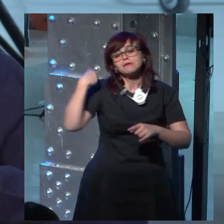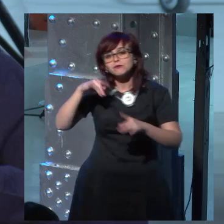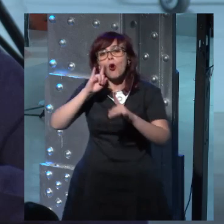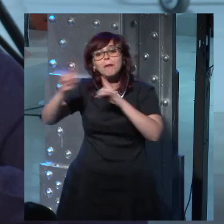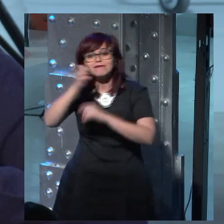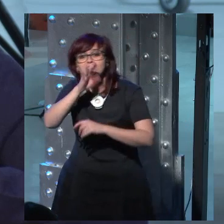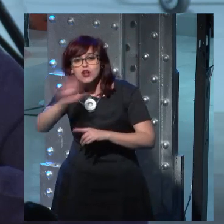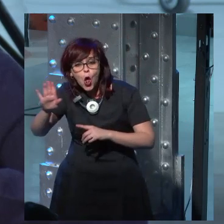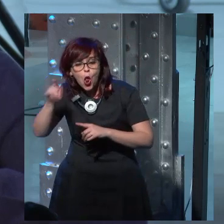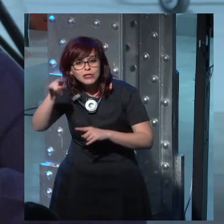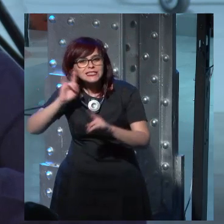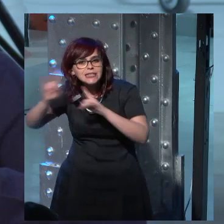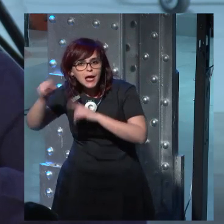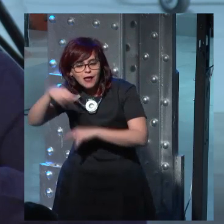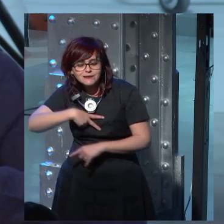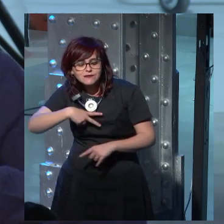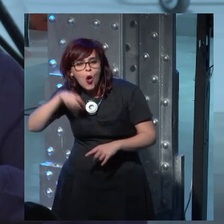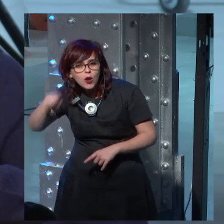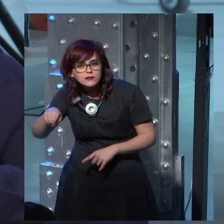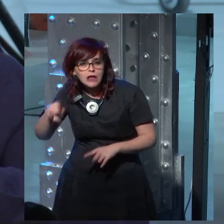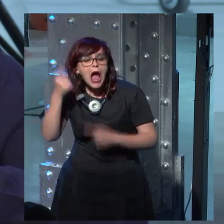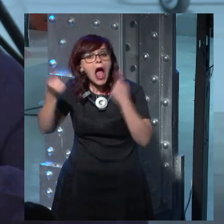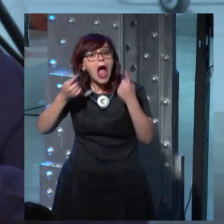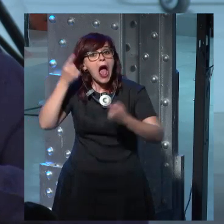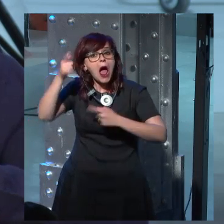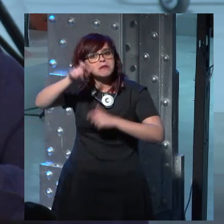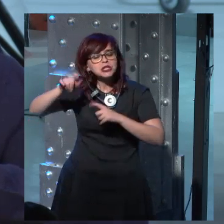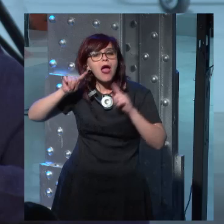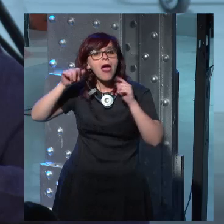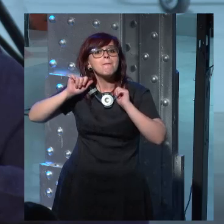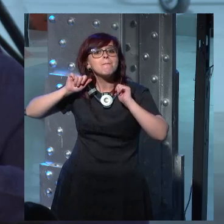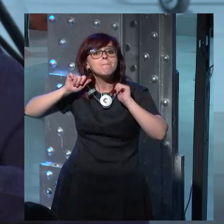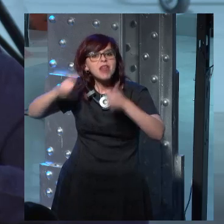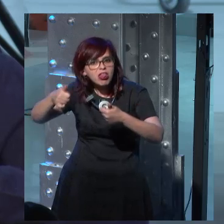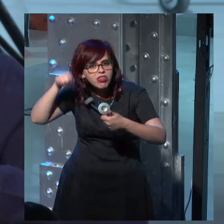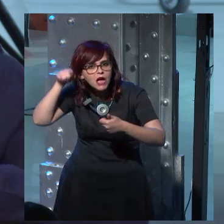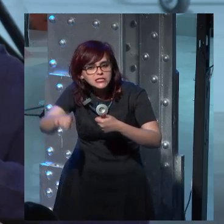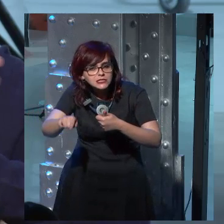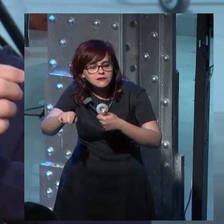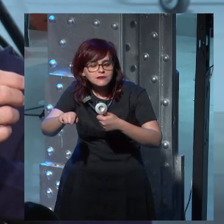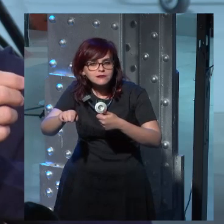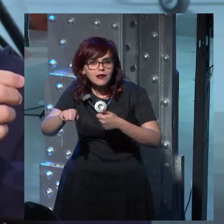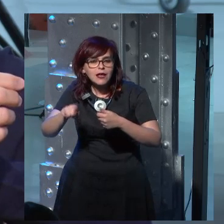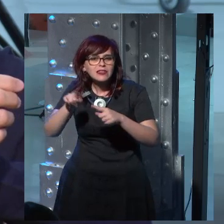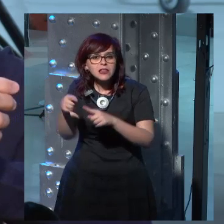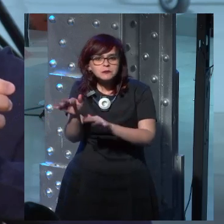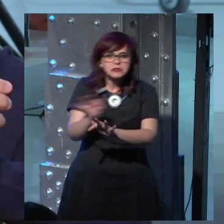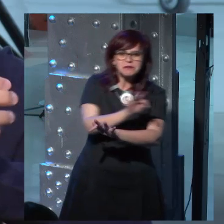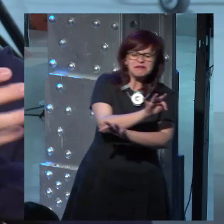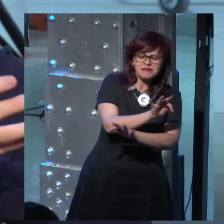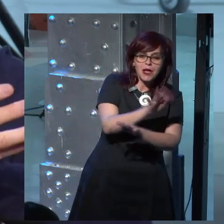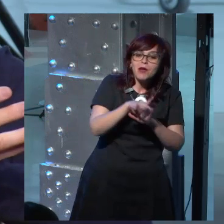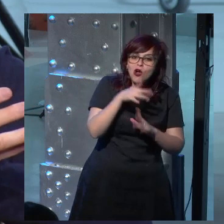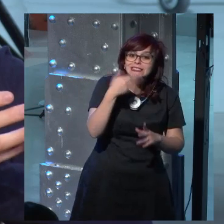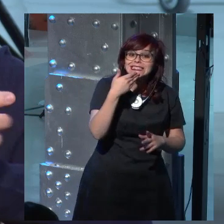but just such a large number of people had already watched Breaking Bad. They understood that when you see a visual moment,